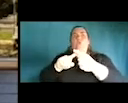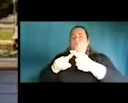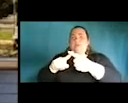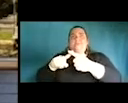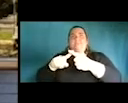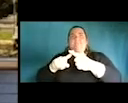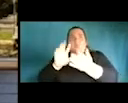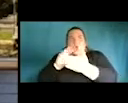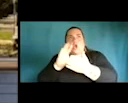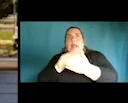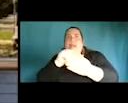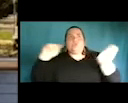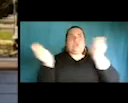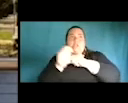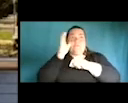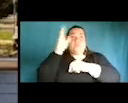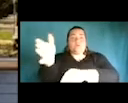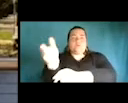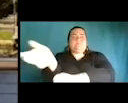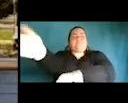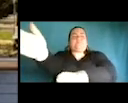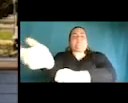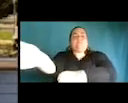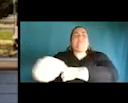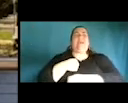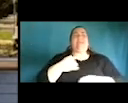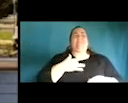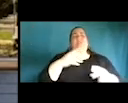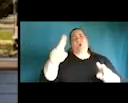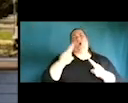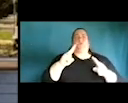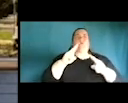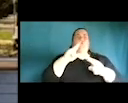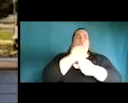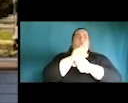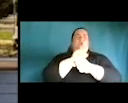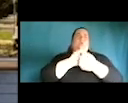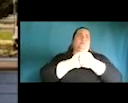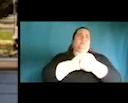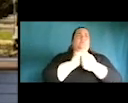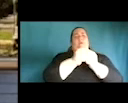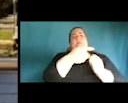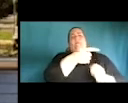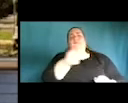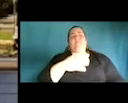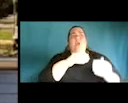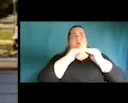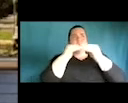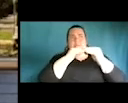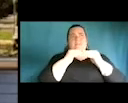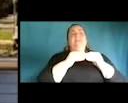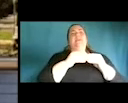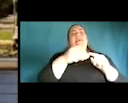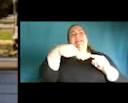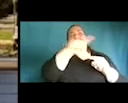It is an honor to serve alongside colleagues whose thoughtful and thorough approach to teaching has empowered our students to reflect